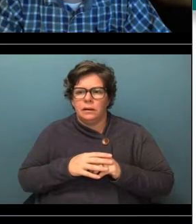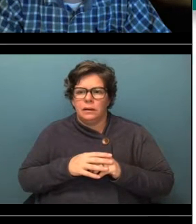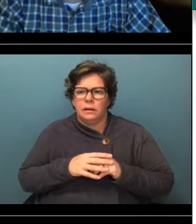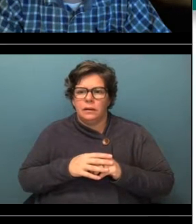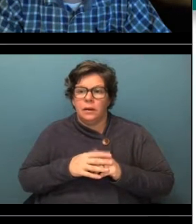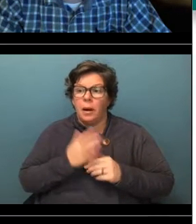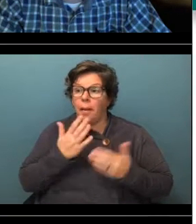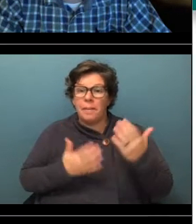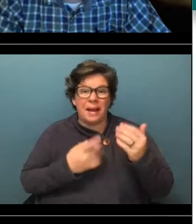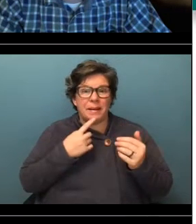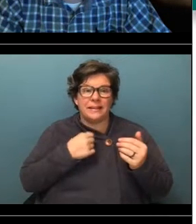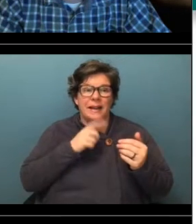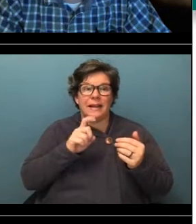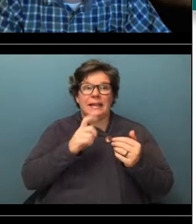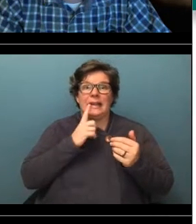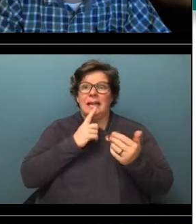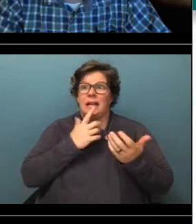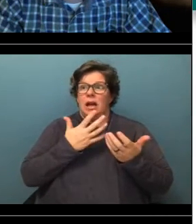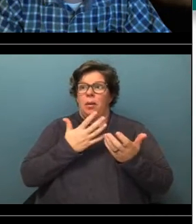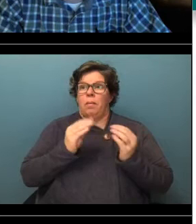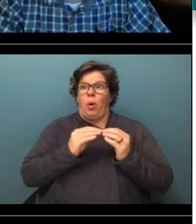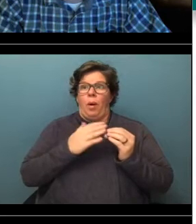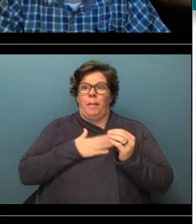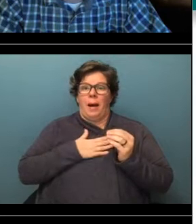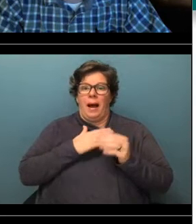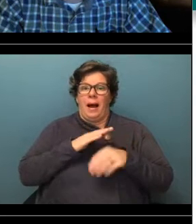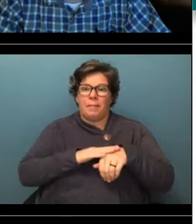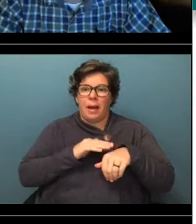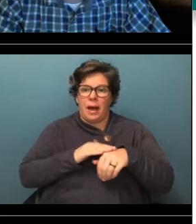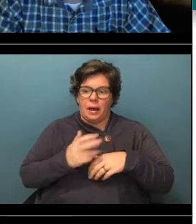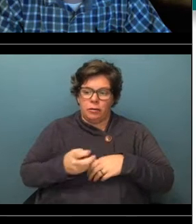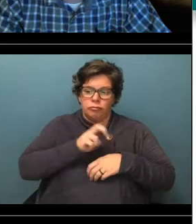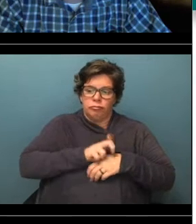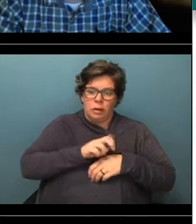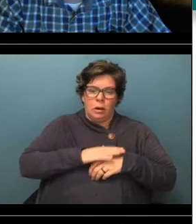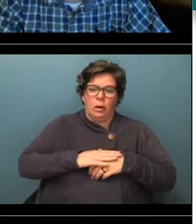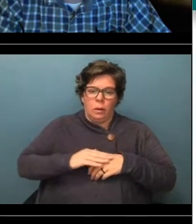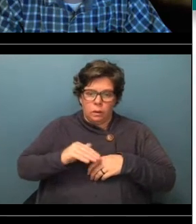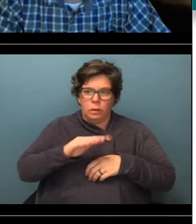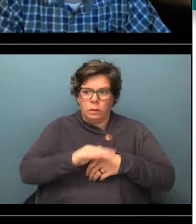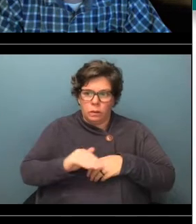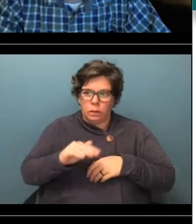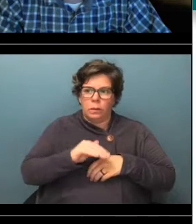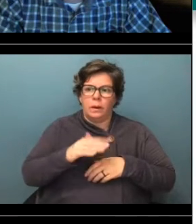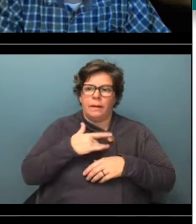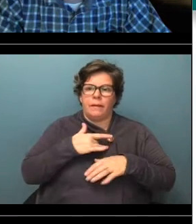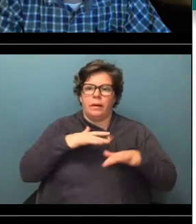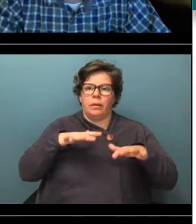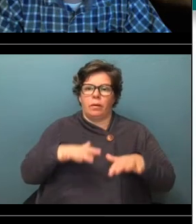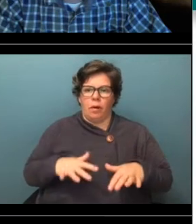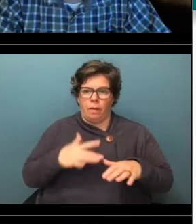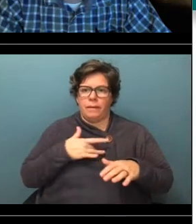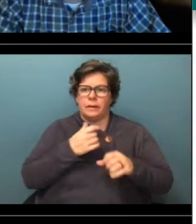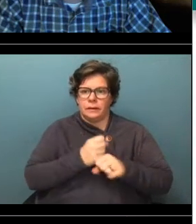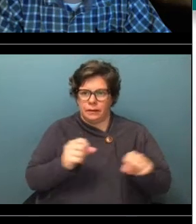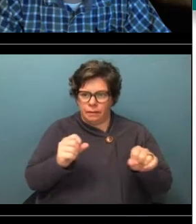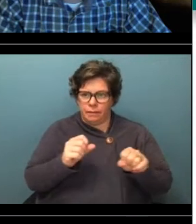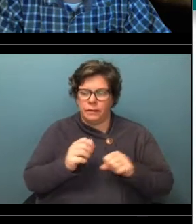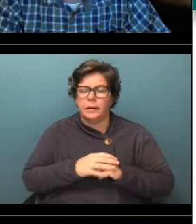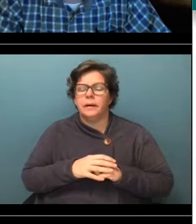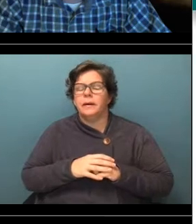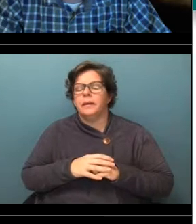petting their dog or cat. Anything that helps calm them and that helps keep them safe. So, most